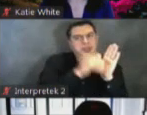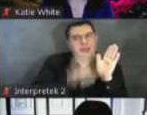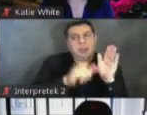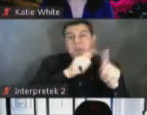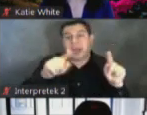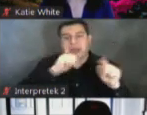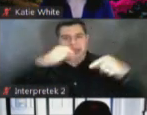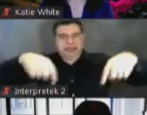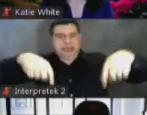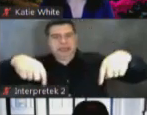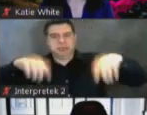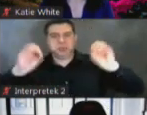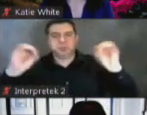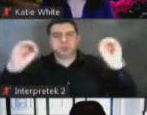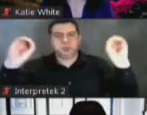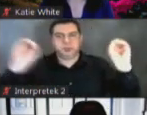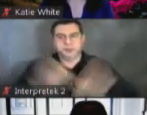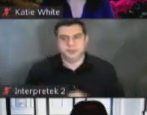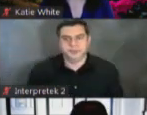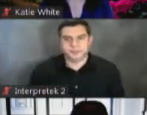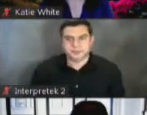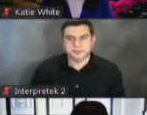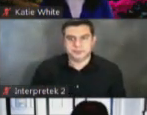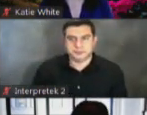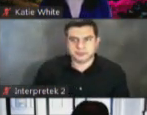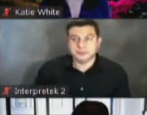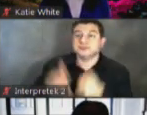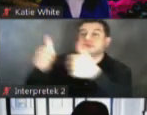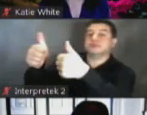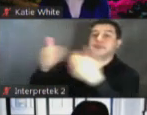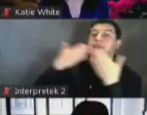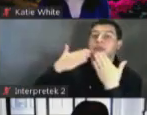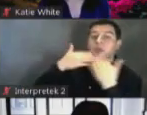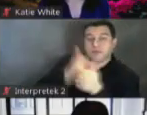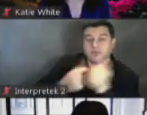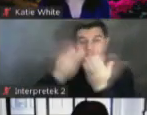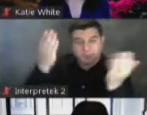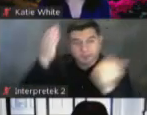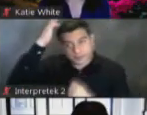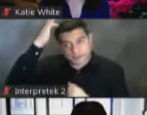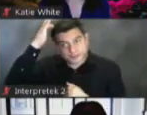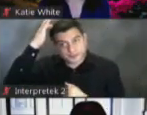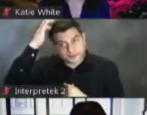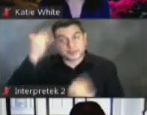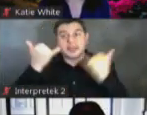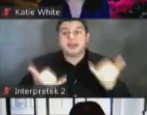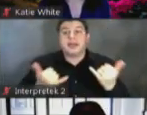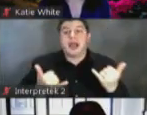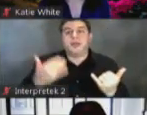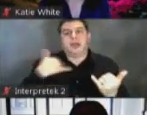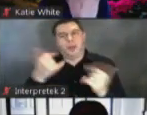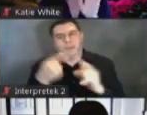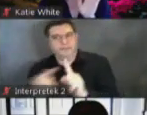shortly. Okay, well, thank you, everybody. I appreciate that. And so let's now go back to our previous item,